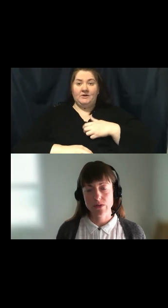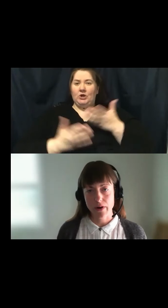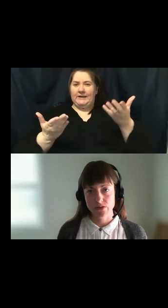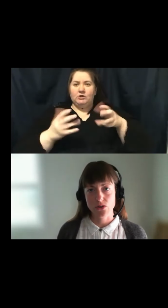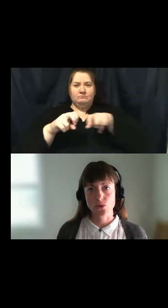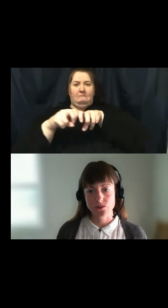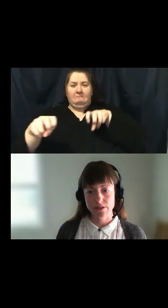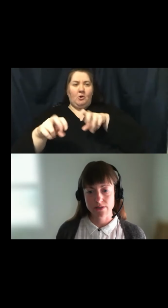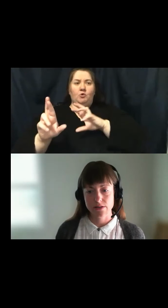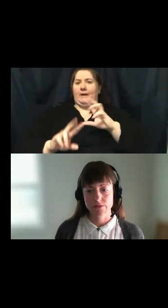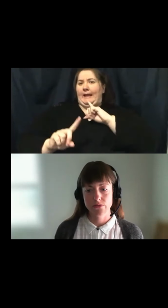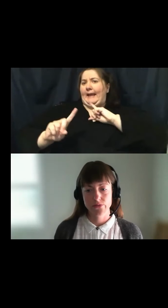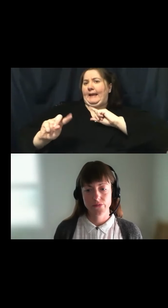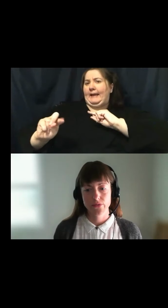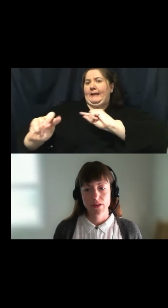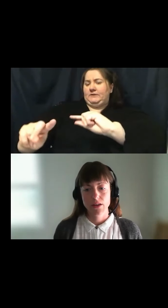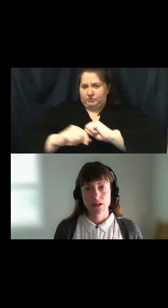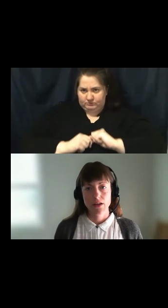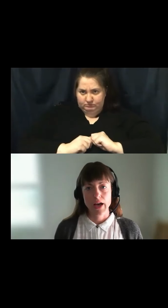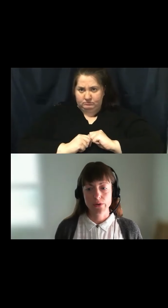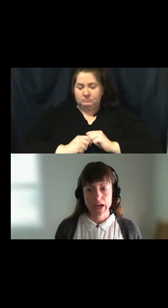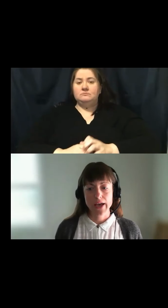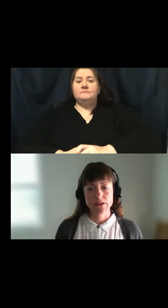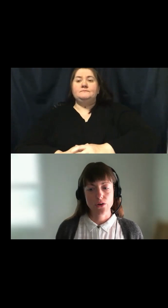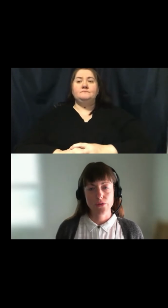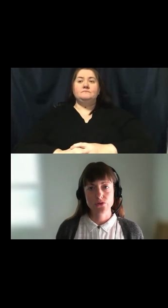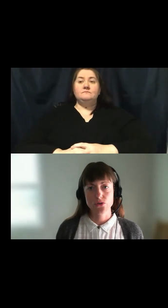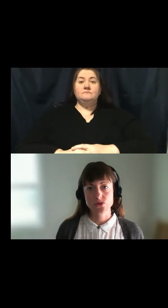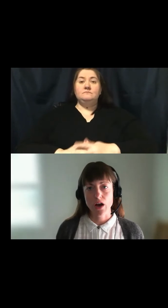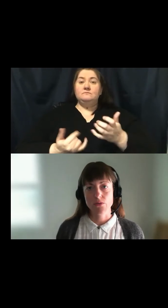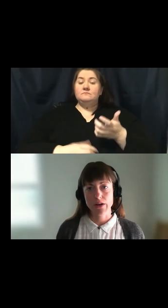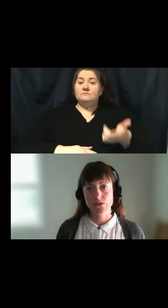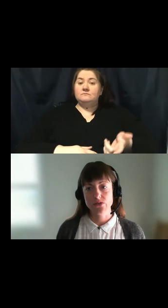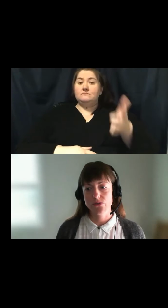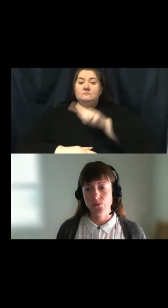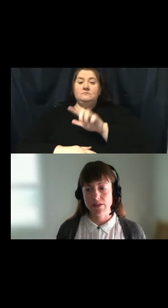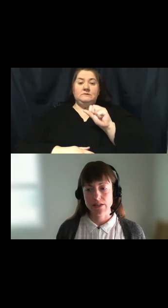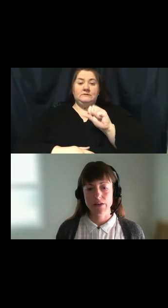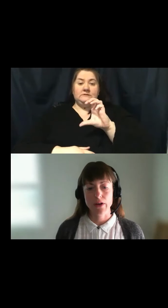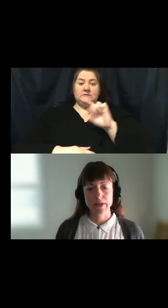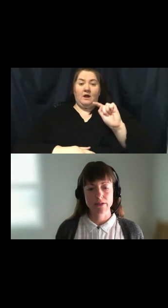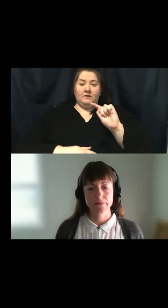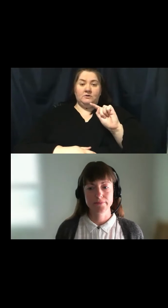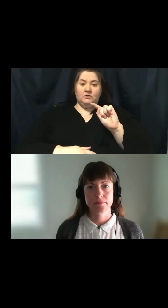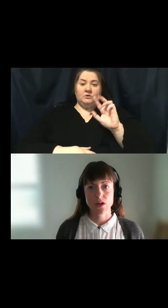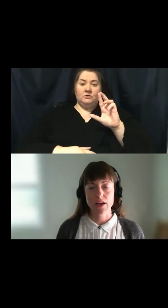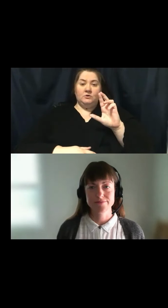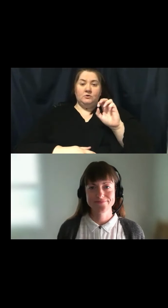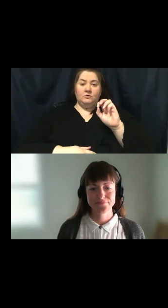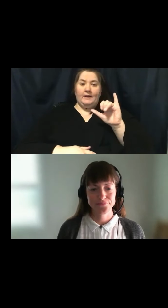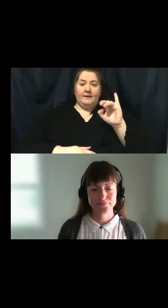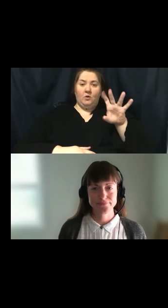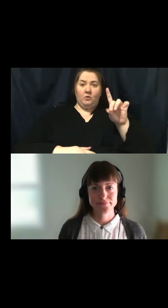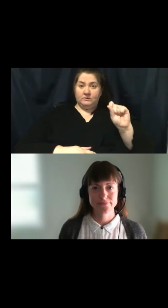they will respond to those questions. I will now hand it over to Scott Reynolds with the City of Redmond. Scott?